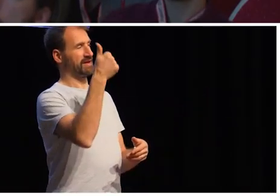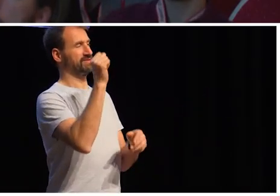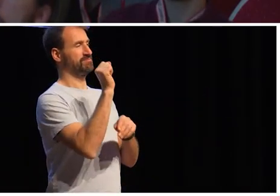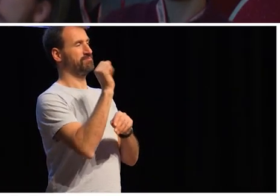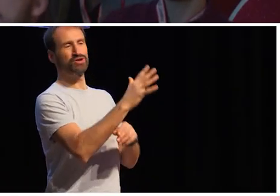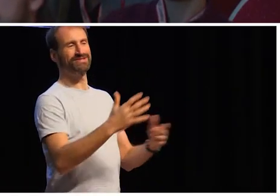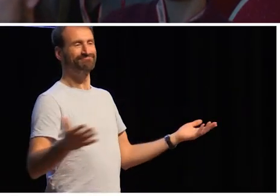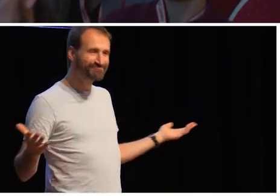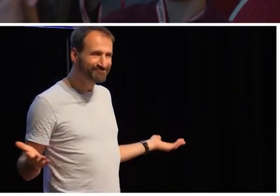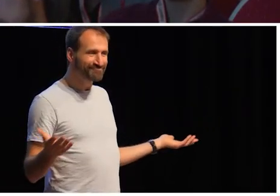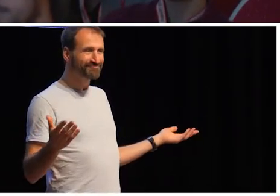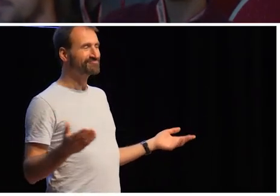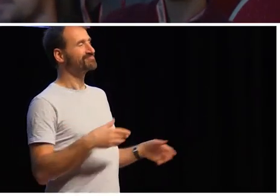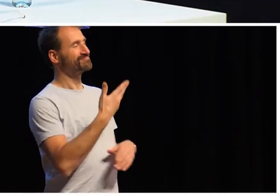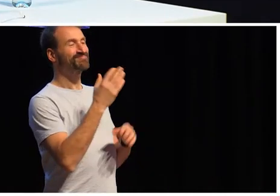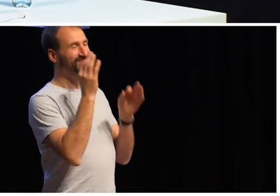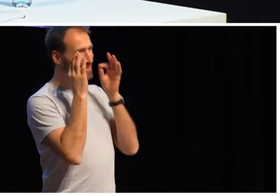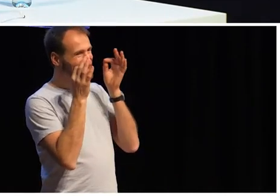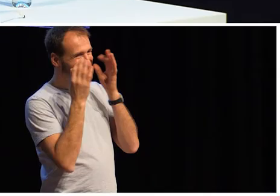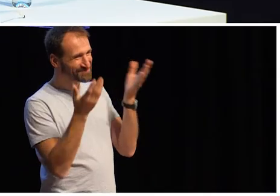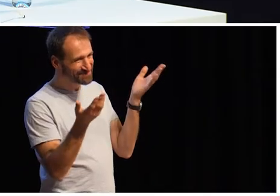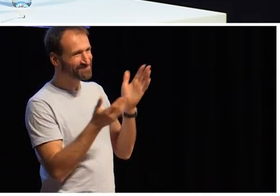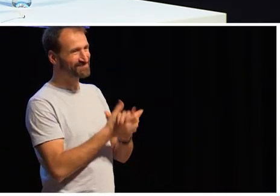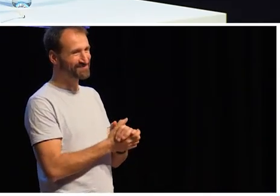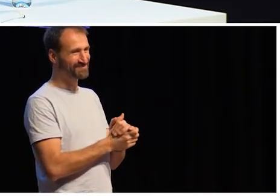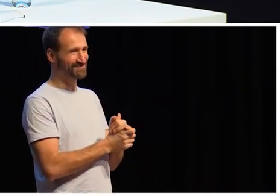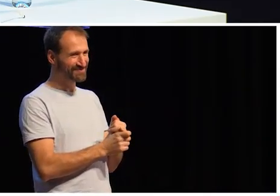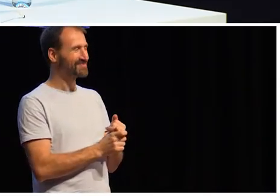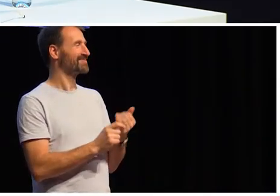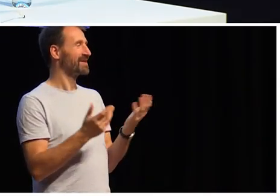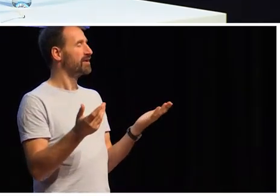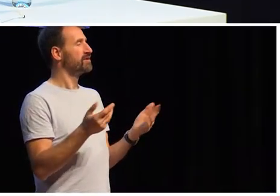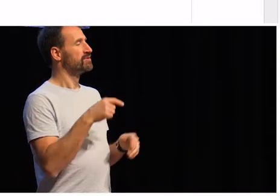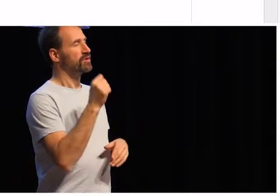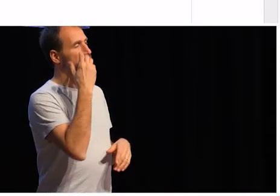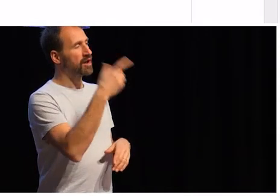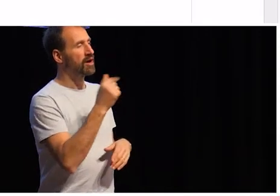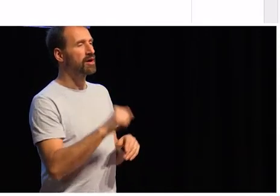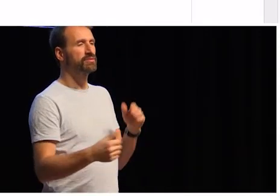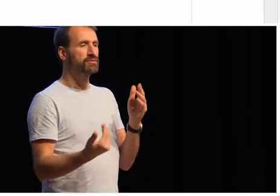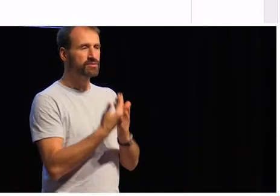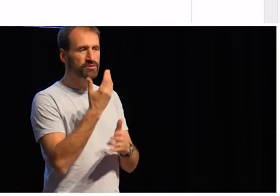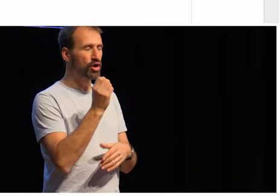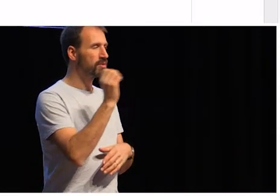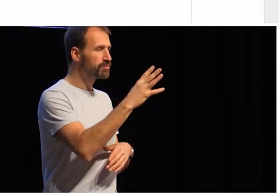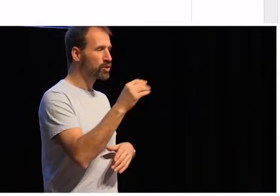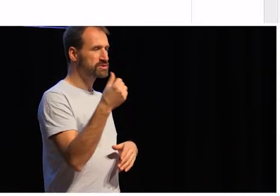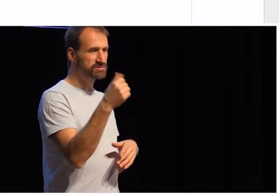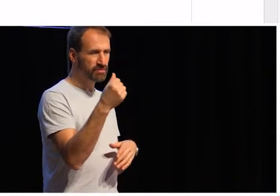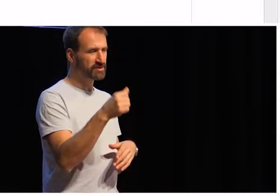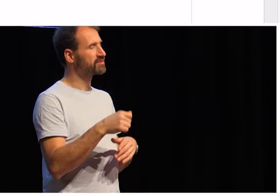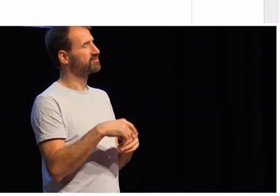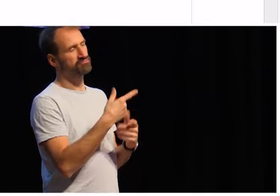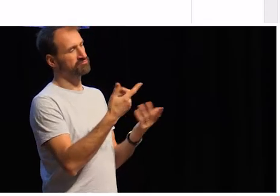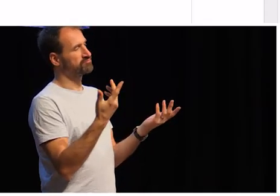in in saket and there's always some functionality built in so there's a new post button and dysfunctional